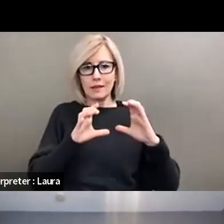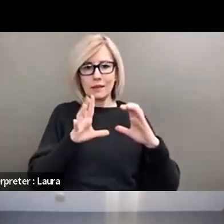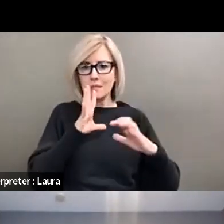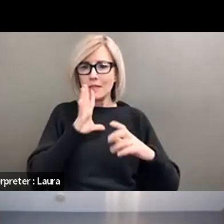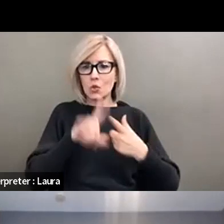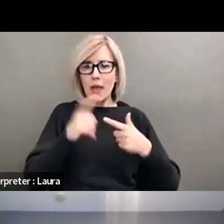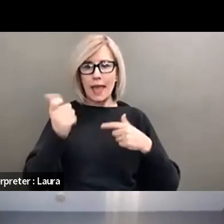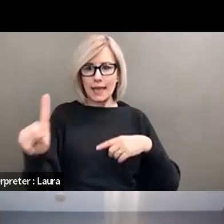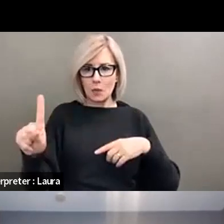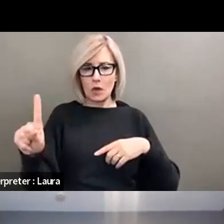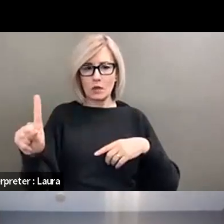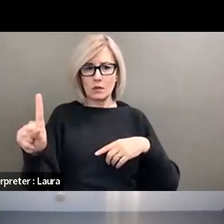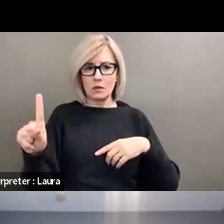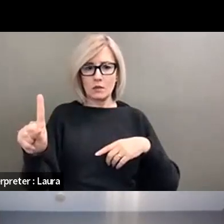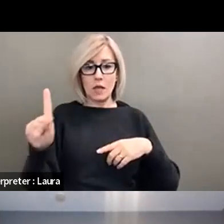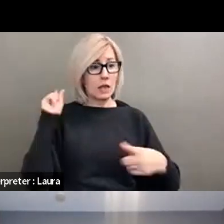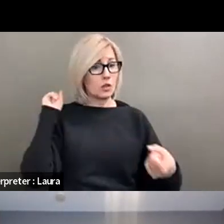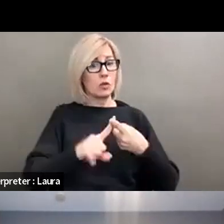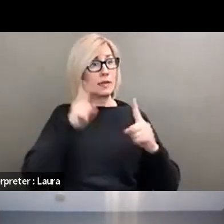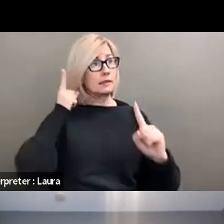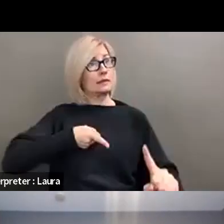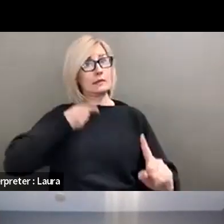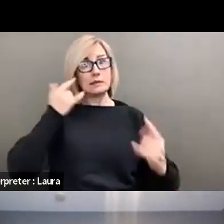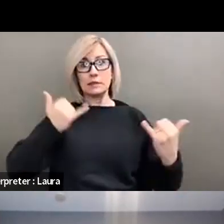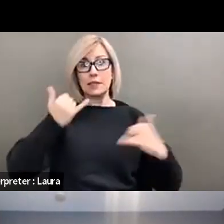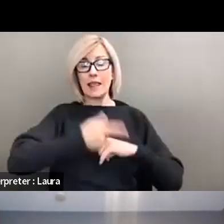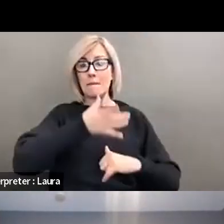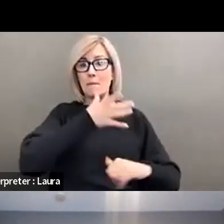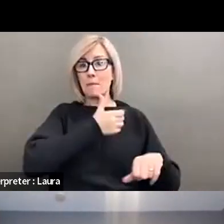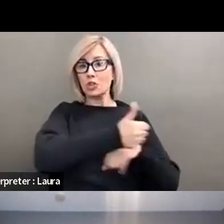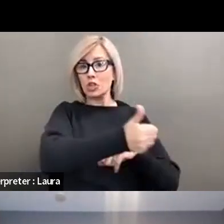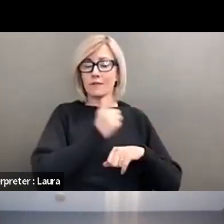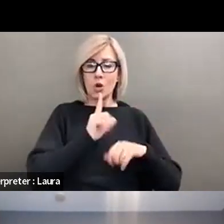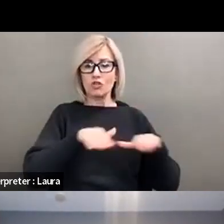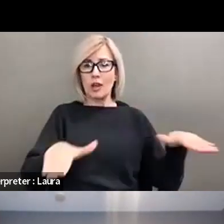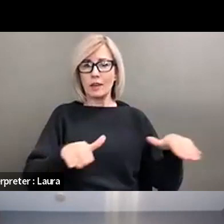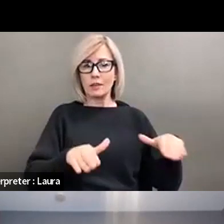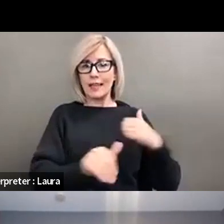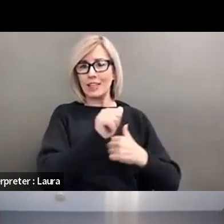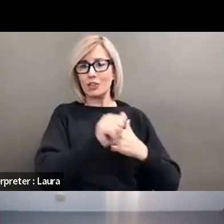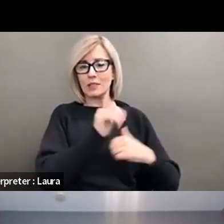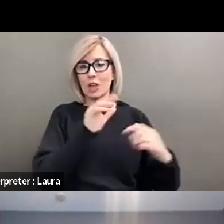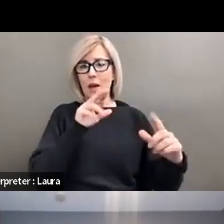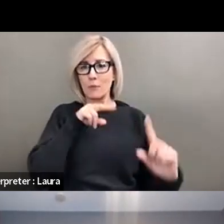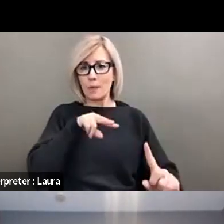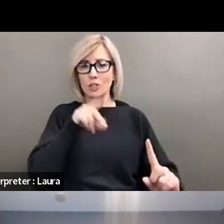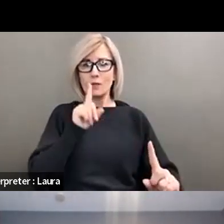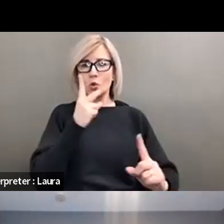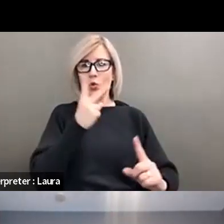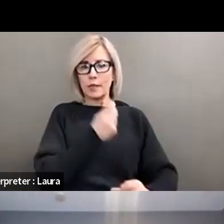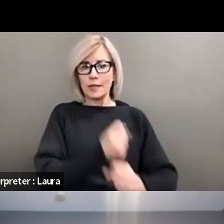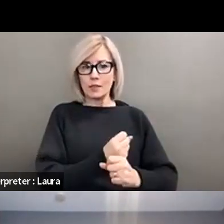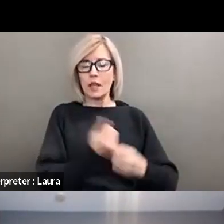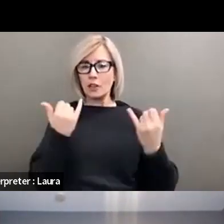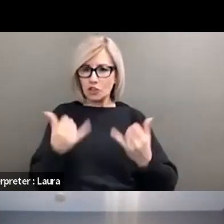anybody. And to this day, the mom got charged with child endangerment and is on probation for 2 years. And she